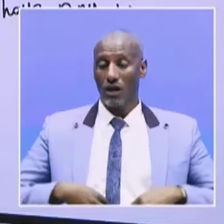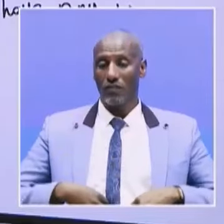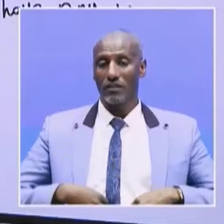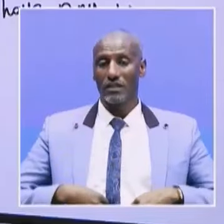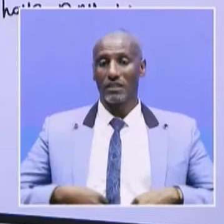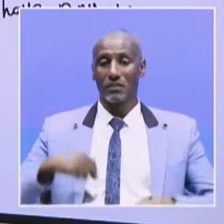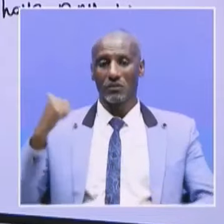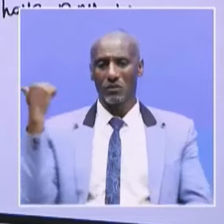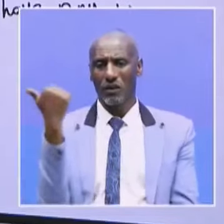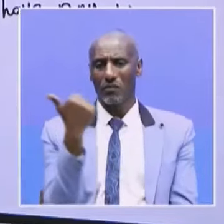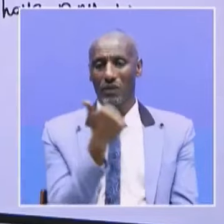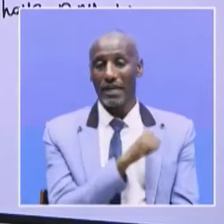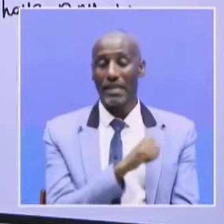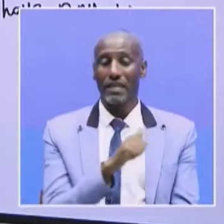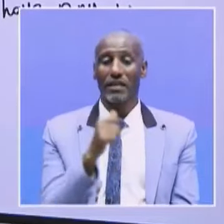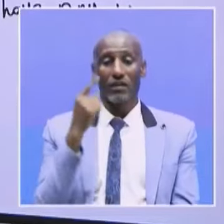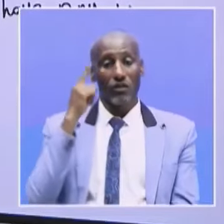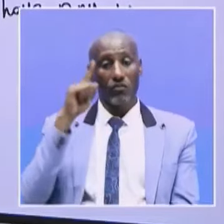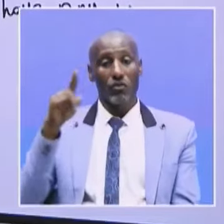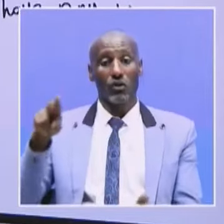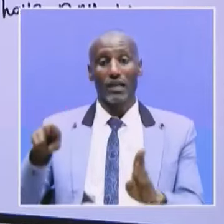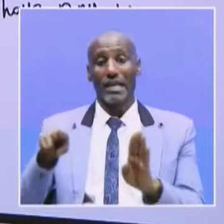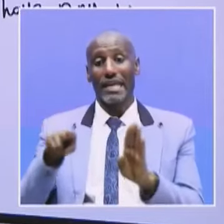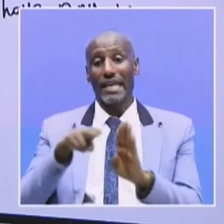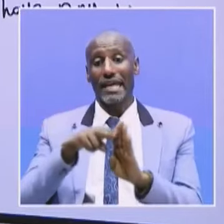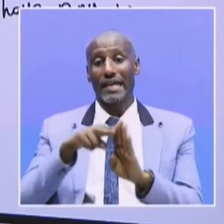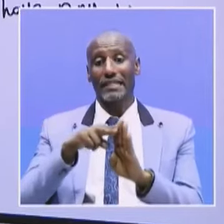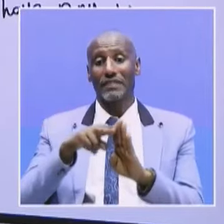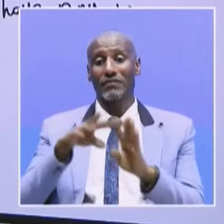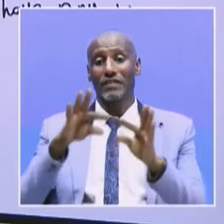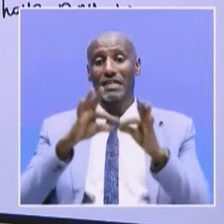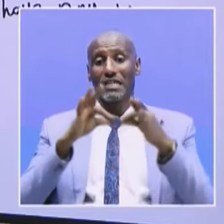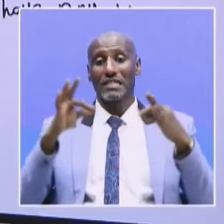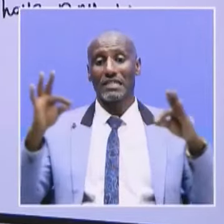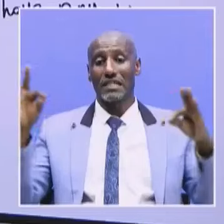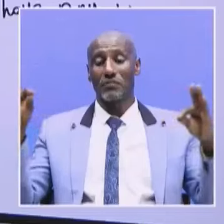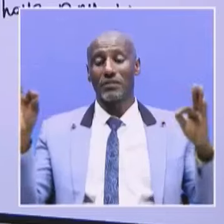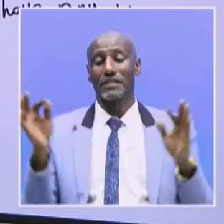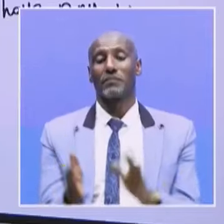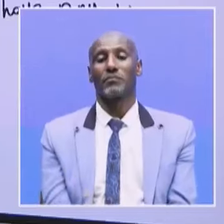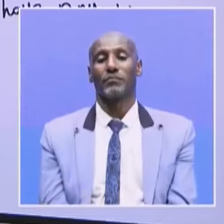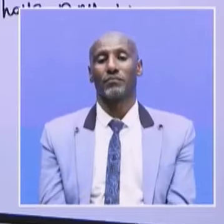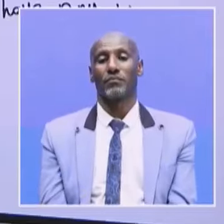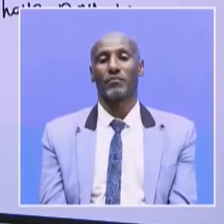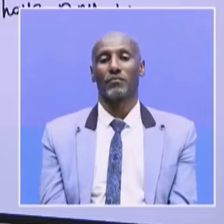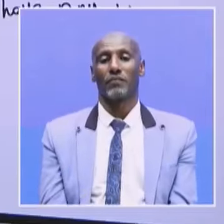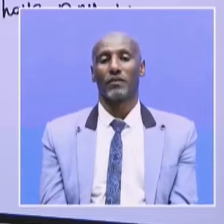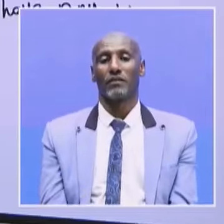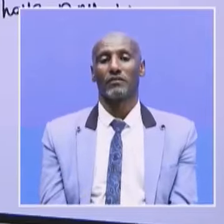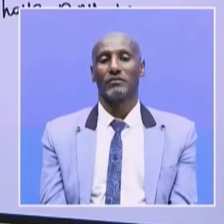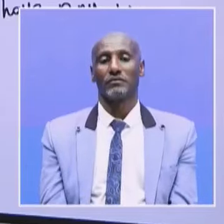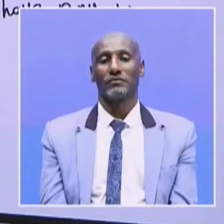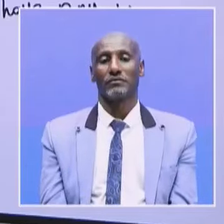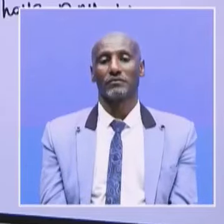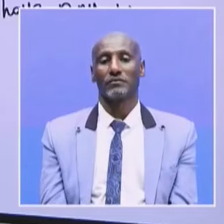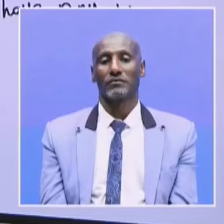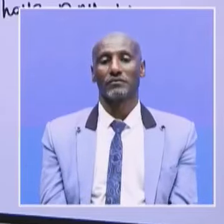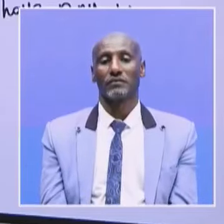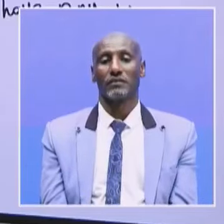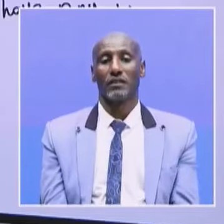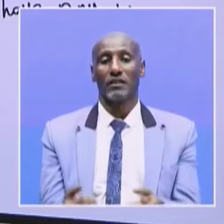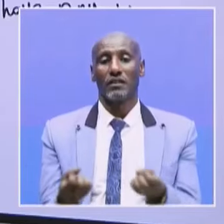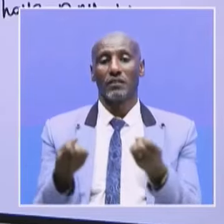to any, this is a negative statement. What I'm calling it? It's a negative statement. Here is